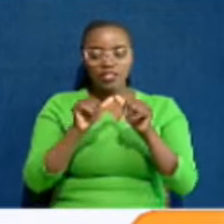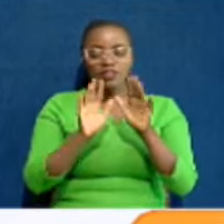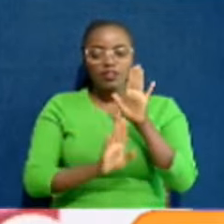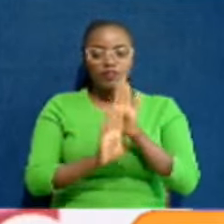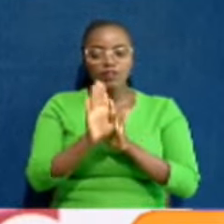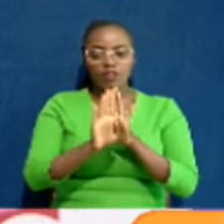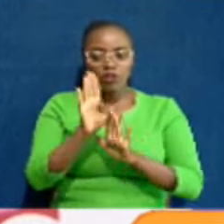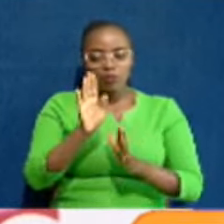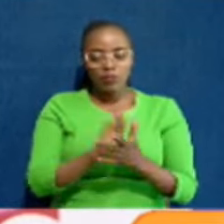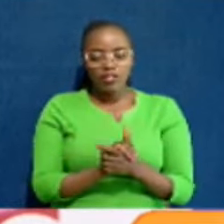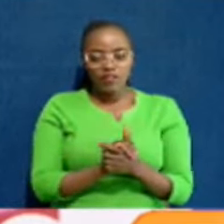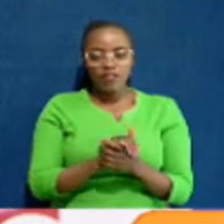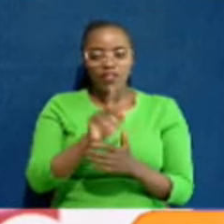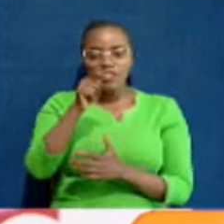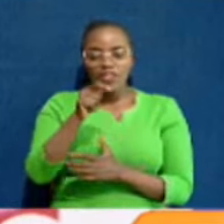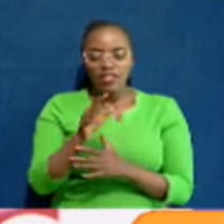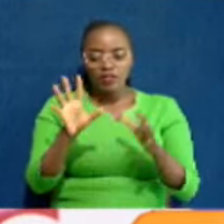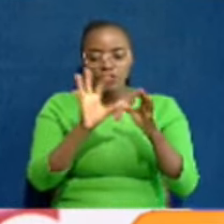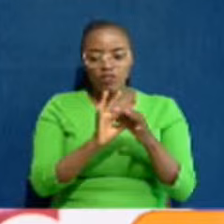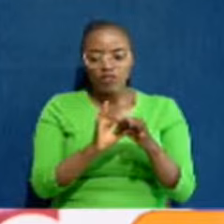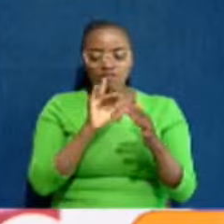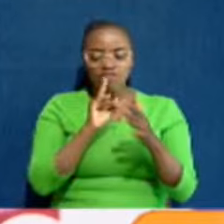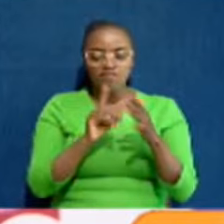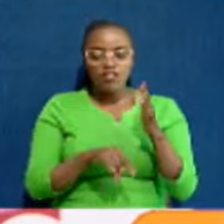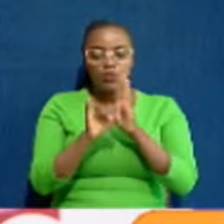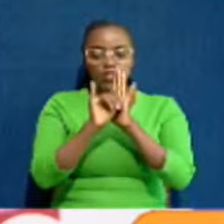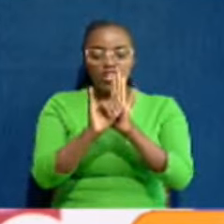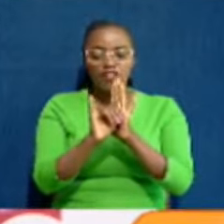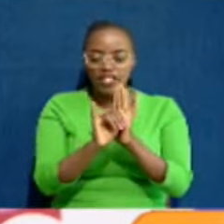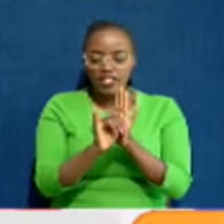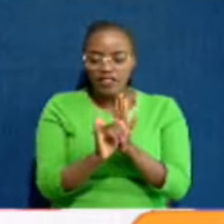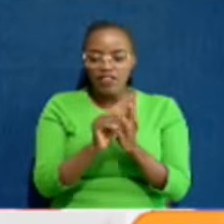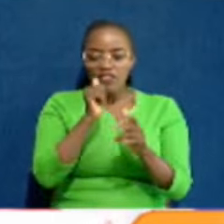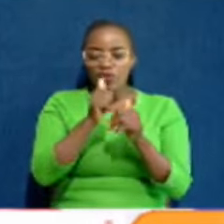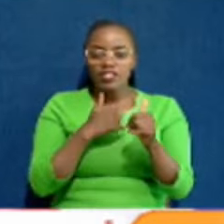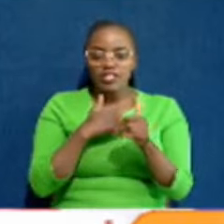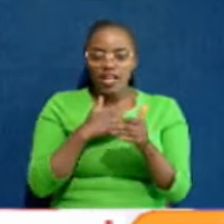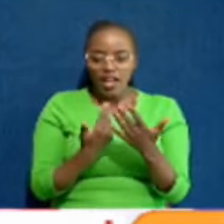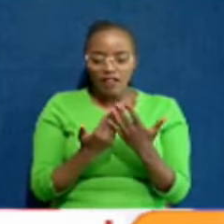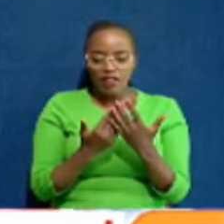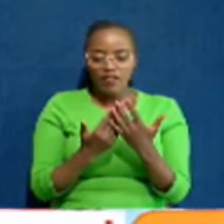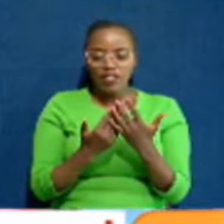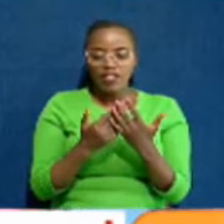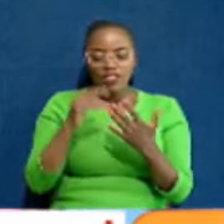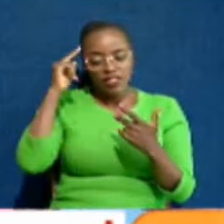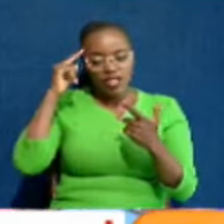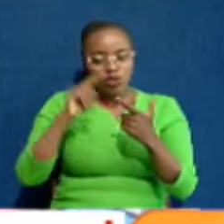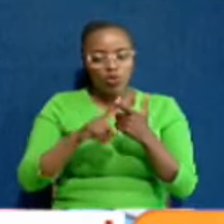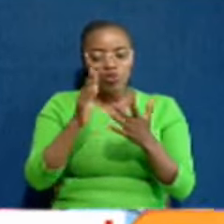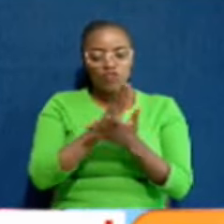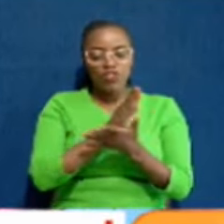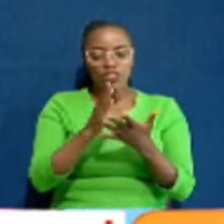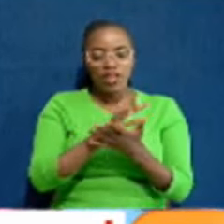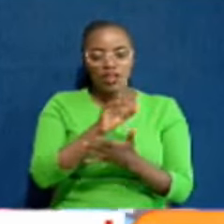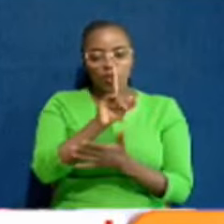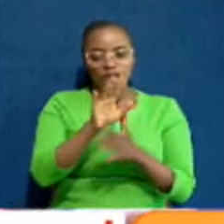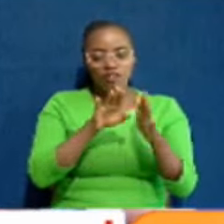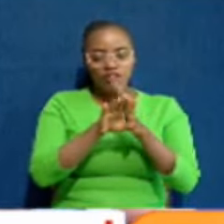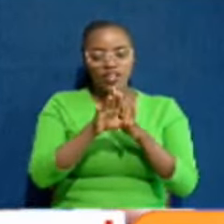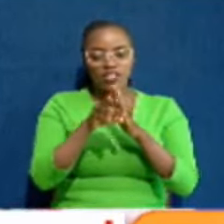development. The key binding constraints that we have identified, which is undermining the growth of the sector, one is access